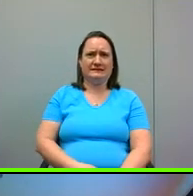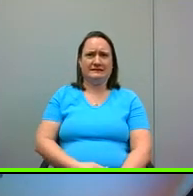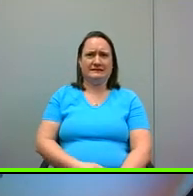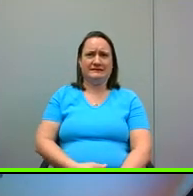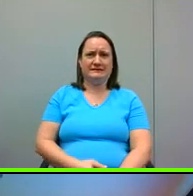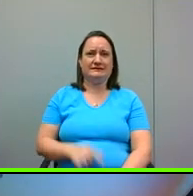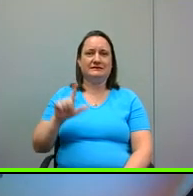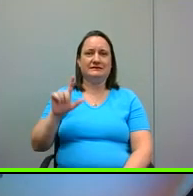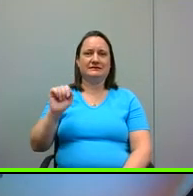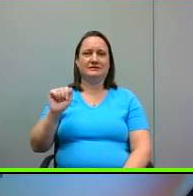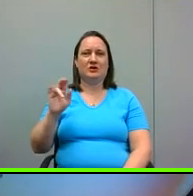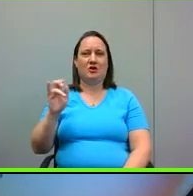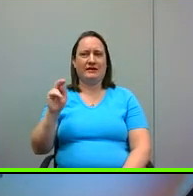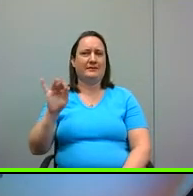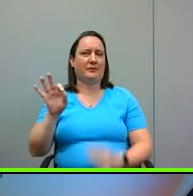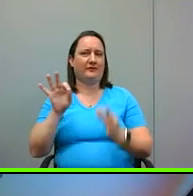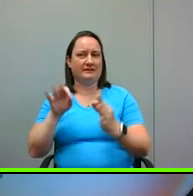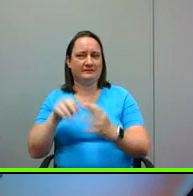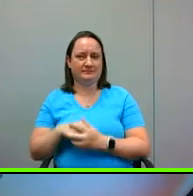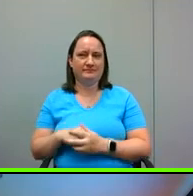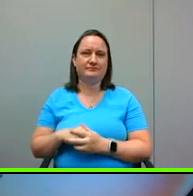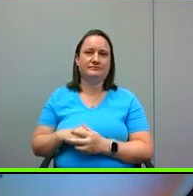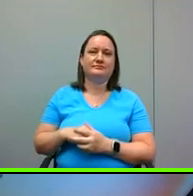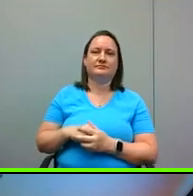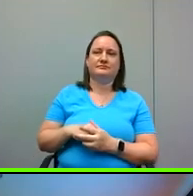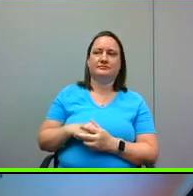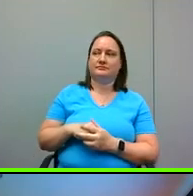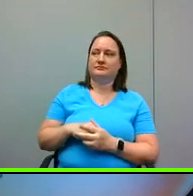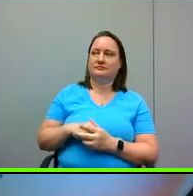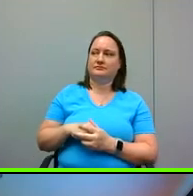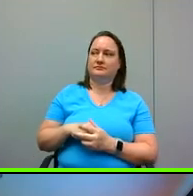That's perfect. Okay, we need a second, right?